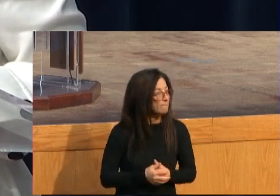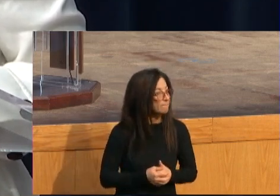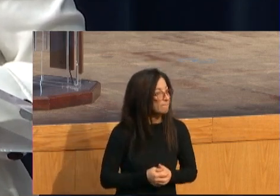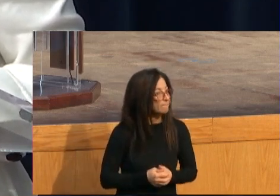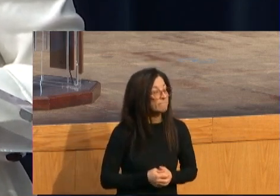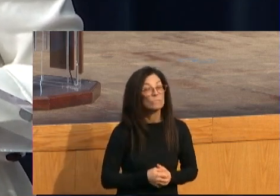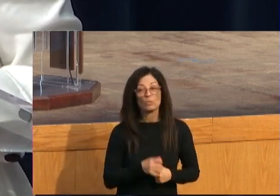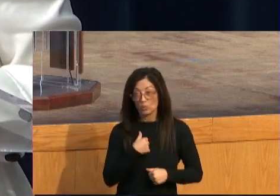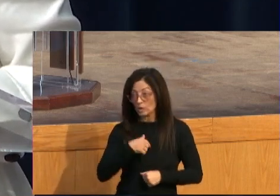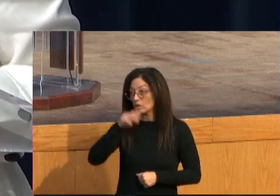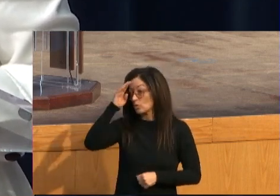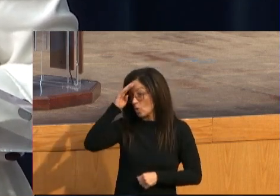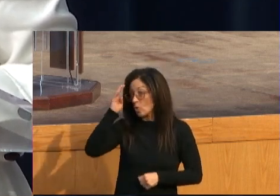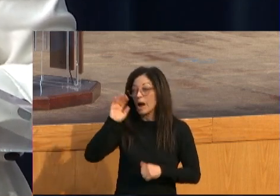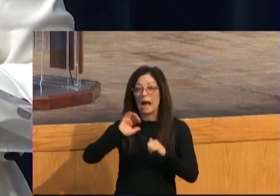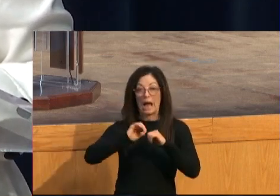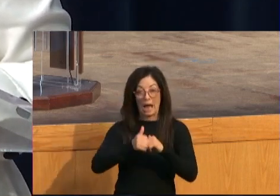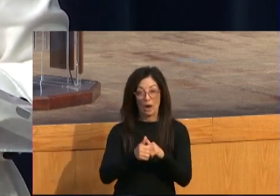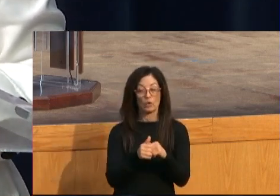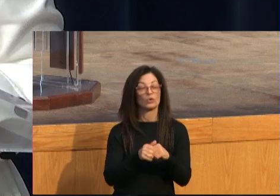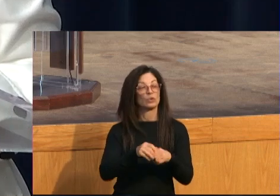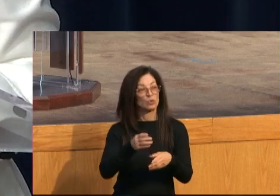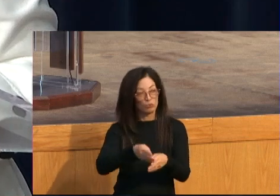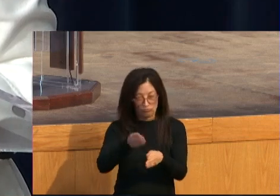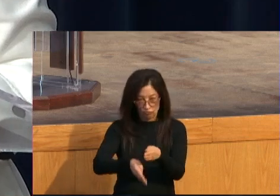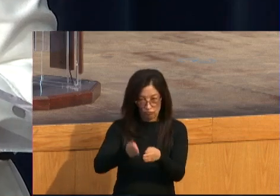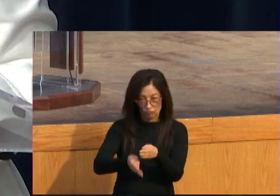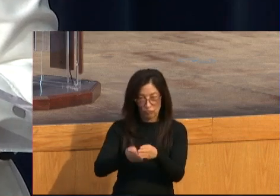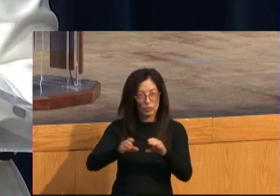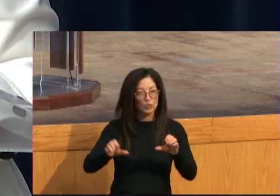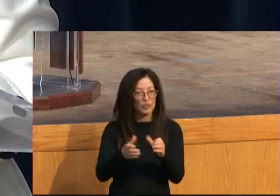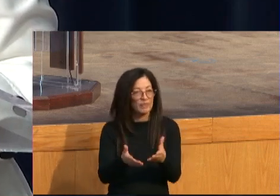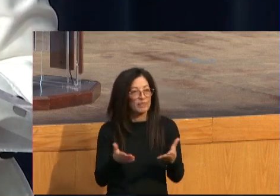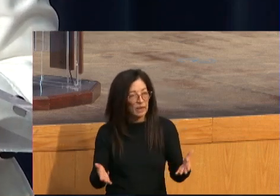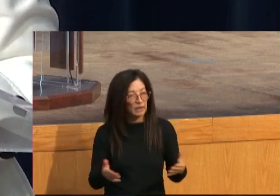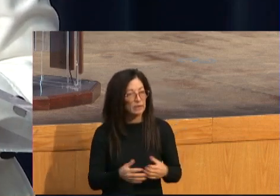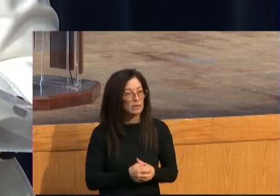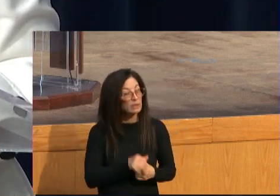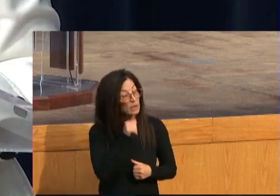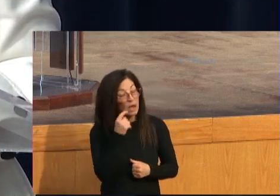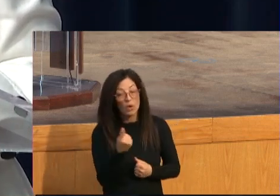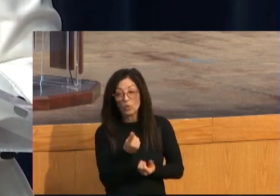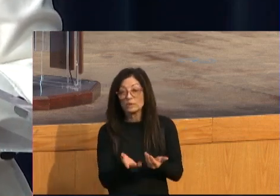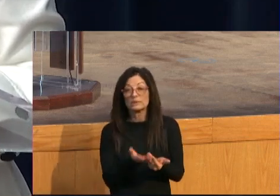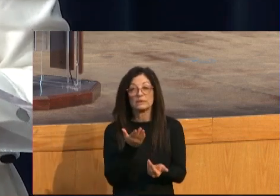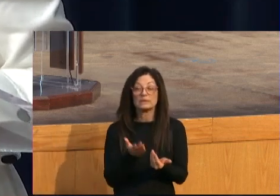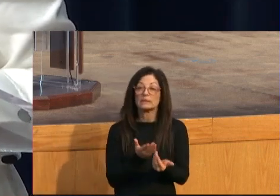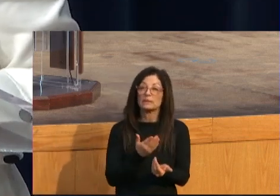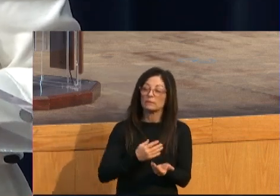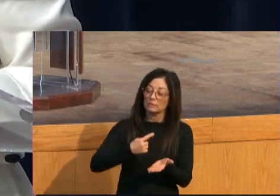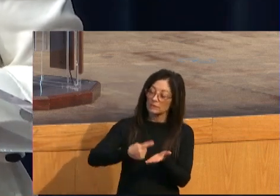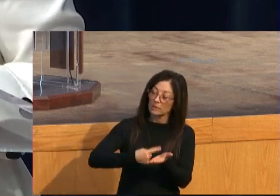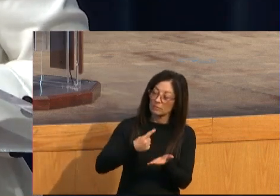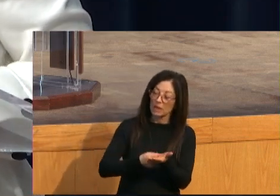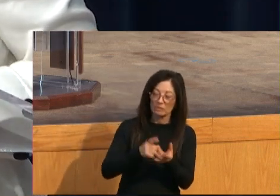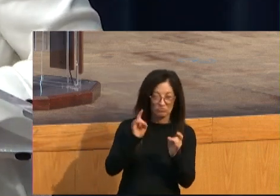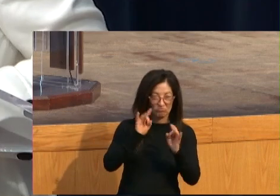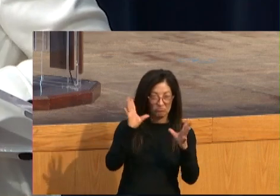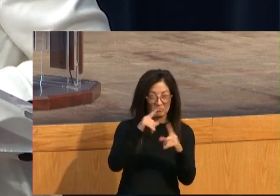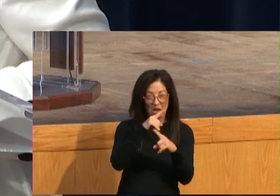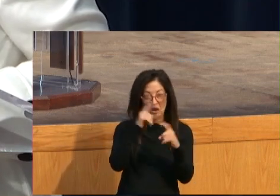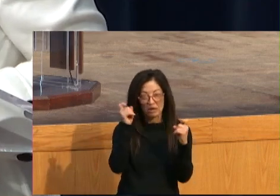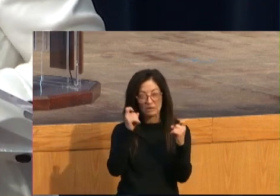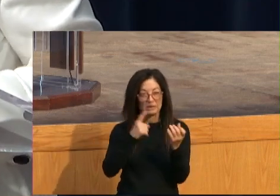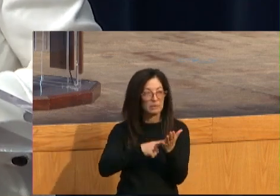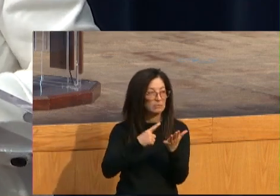We know how to get things done. And it's not always easy, and sometimes it's ugly, and sometimes